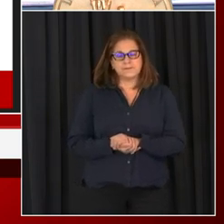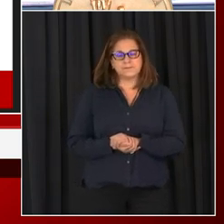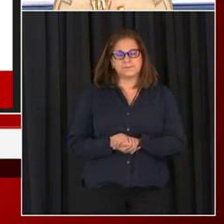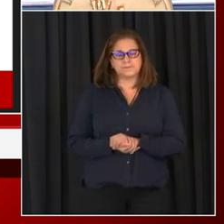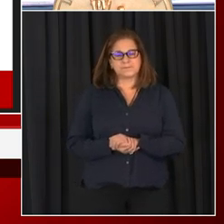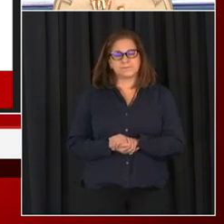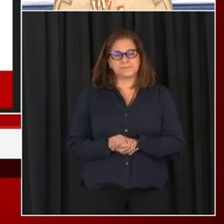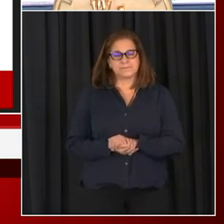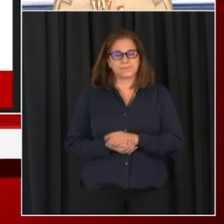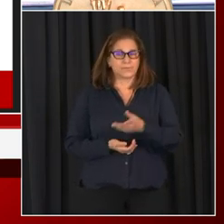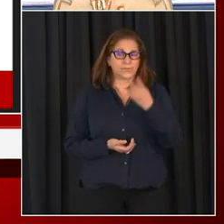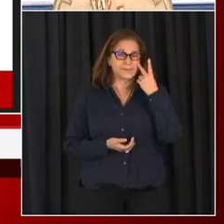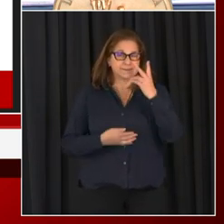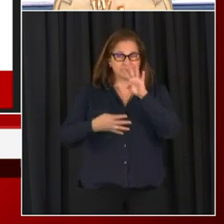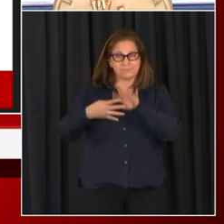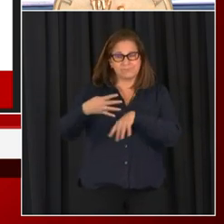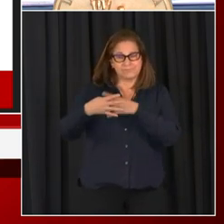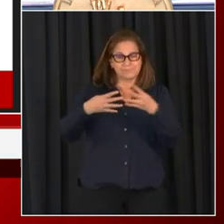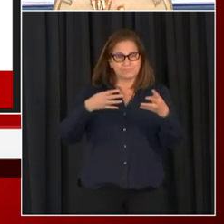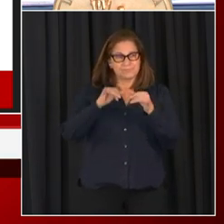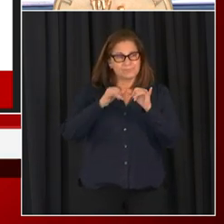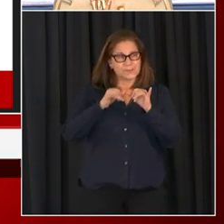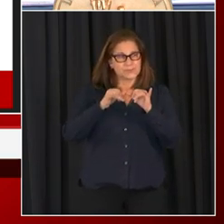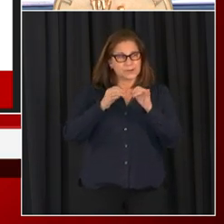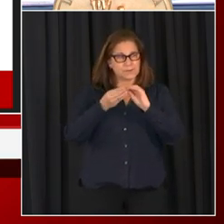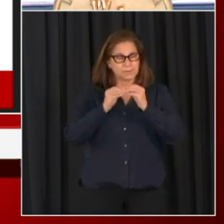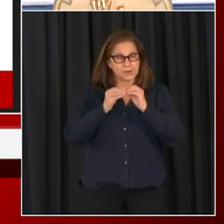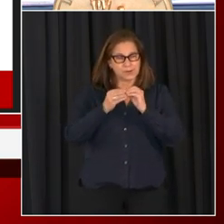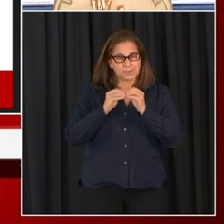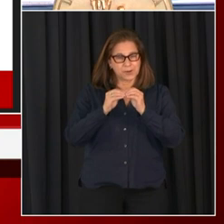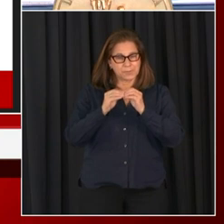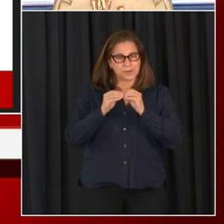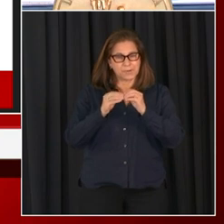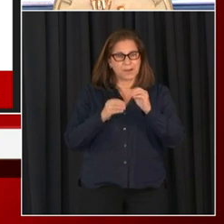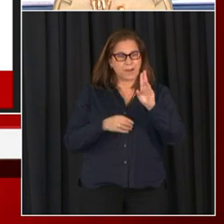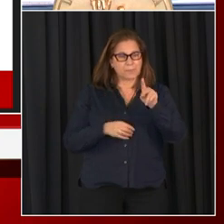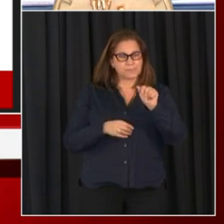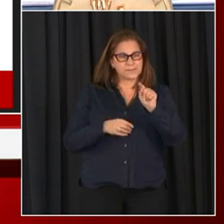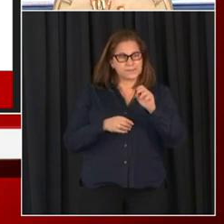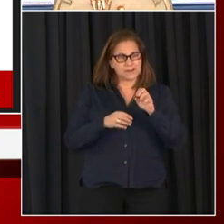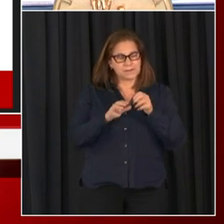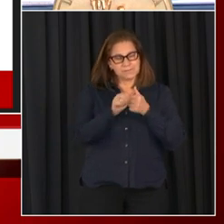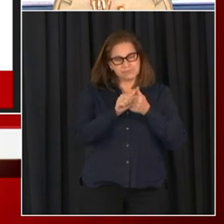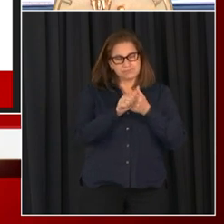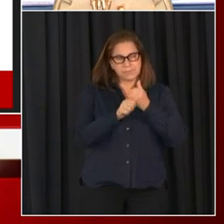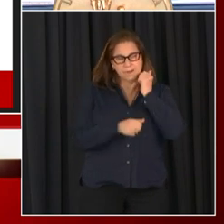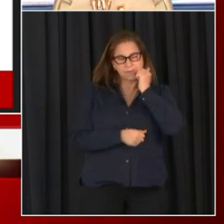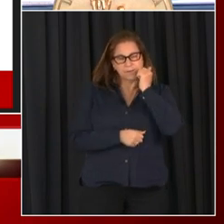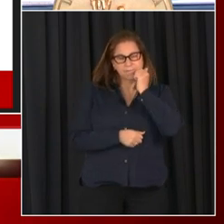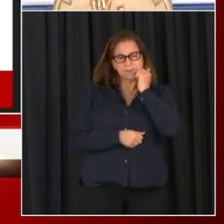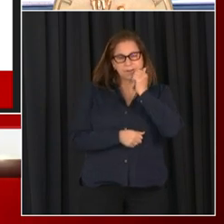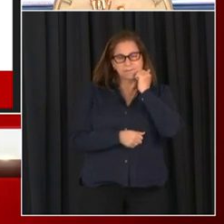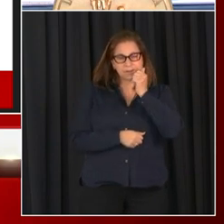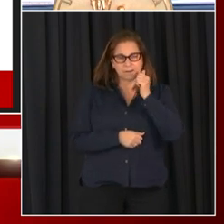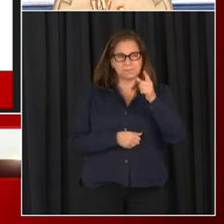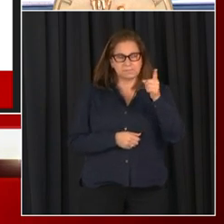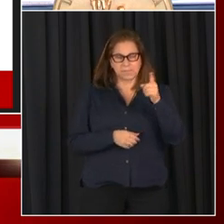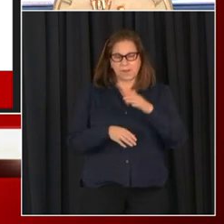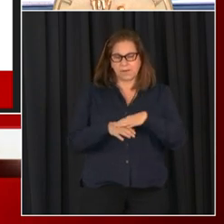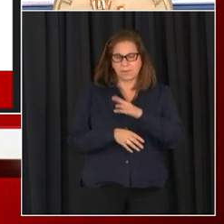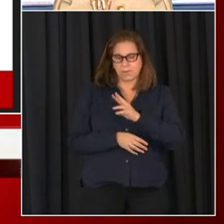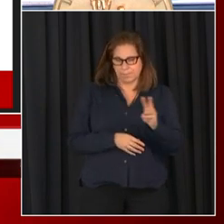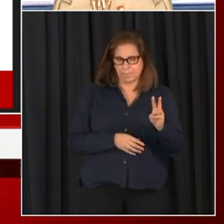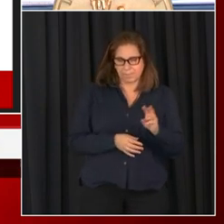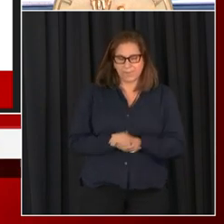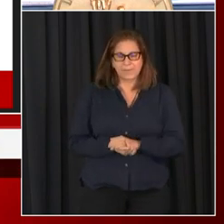continues to follow them for any necessary action on our part. Today, I've asked Dr. Nesbitt as